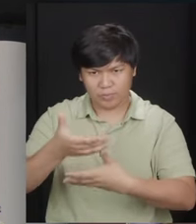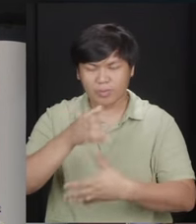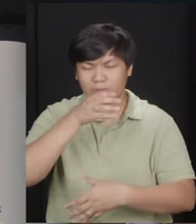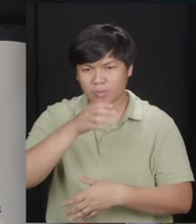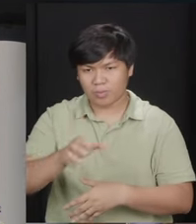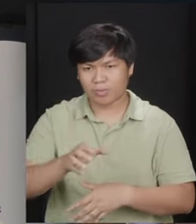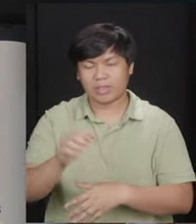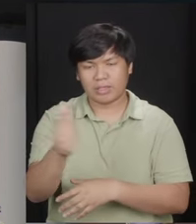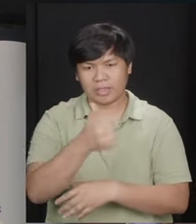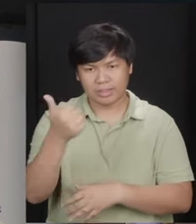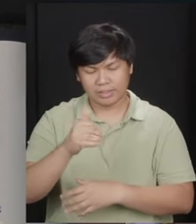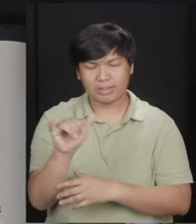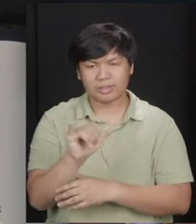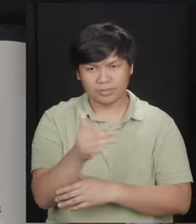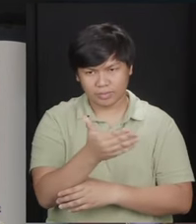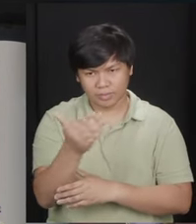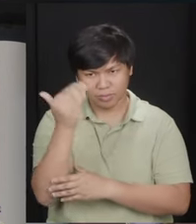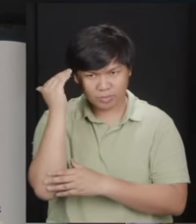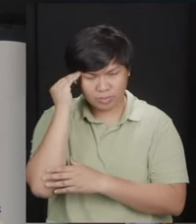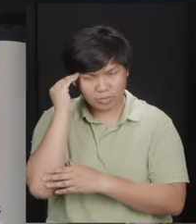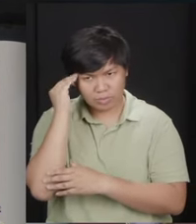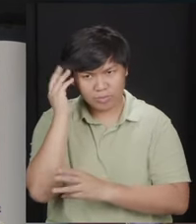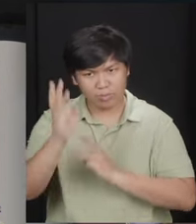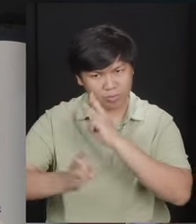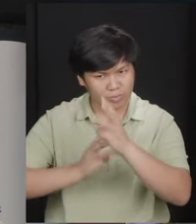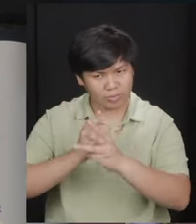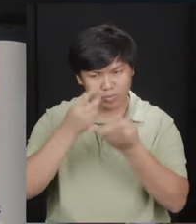love others, as you know, is what the world